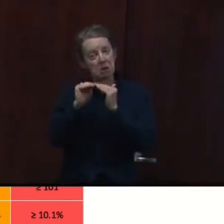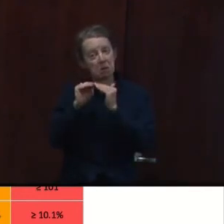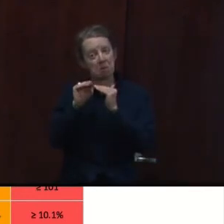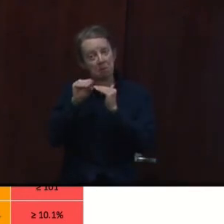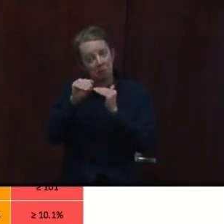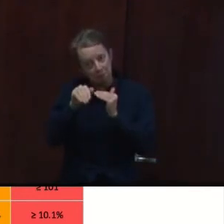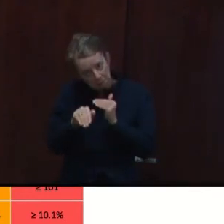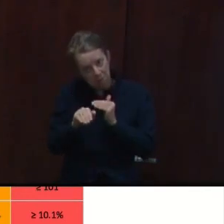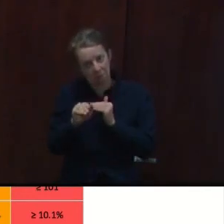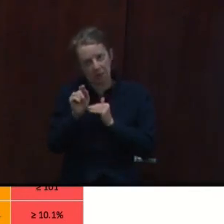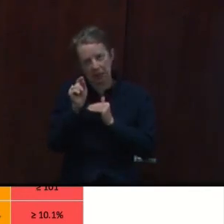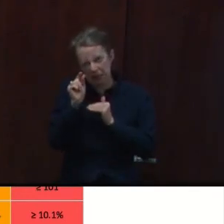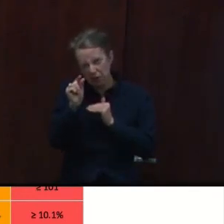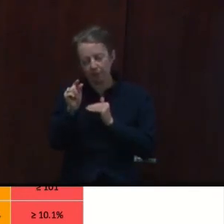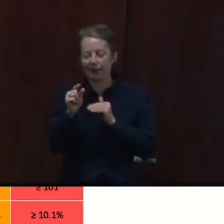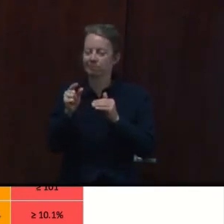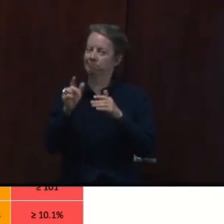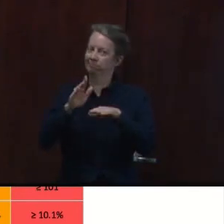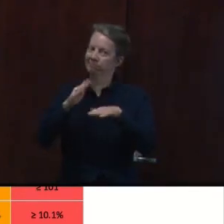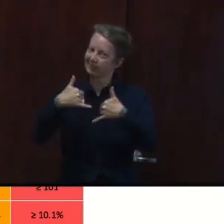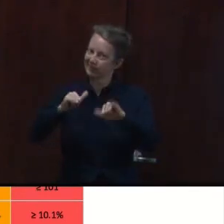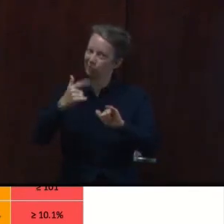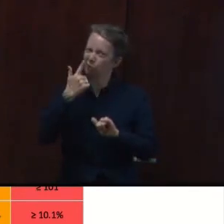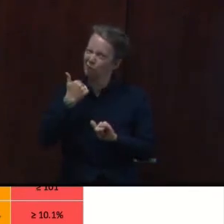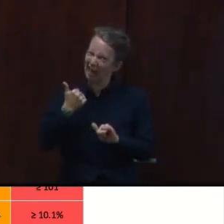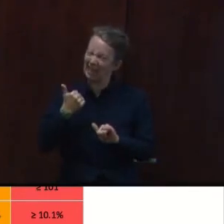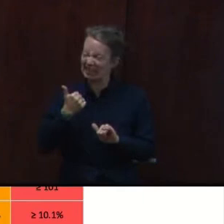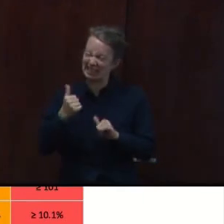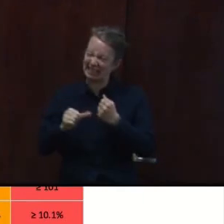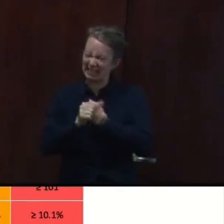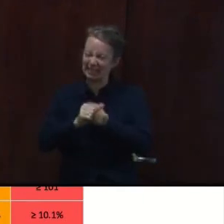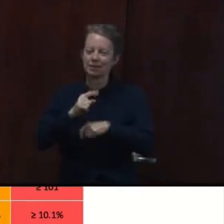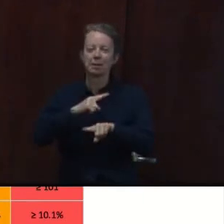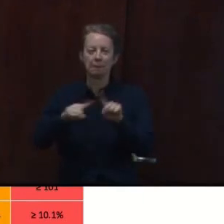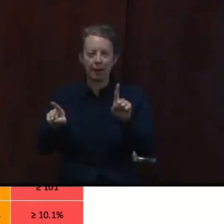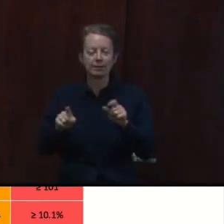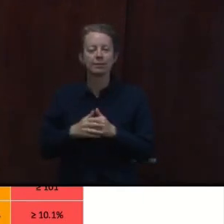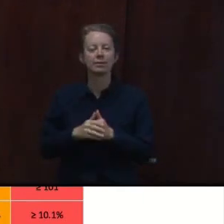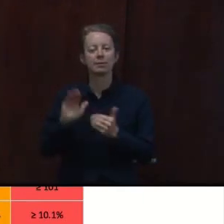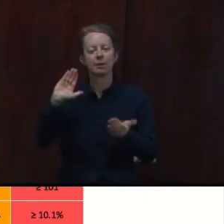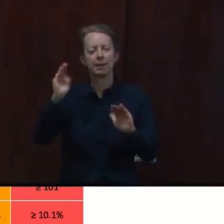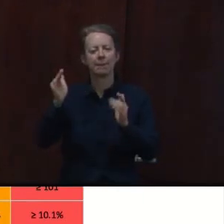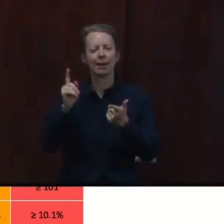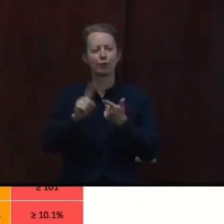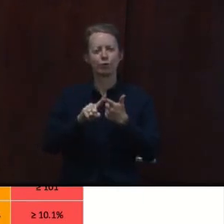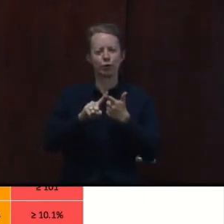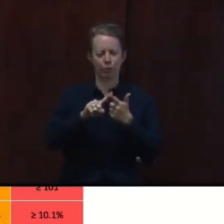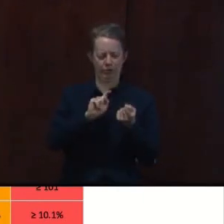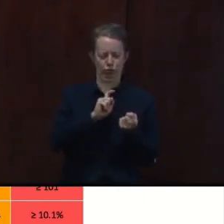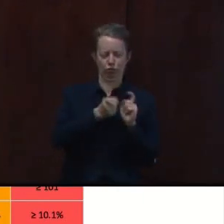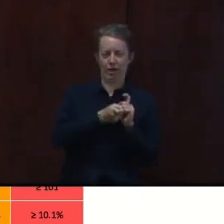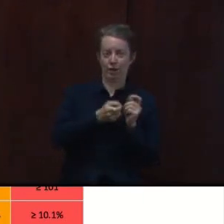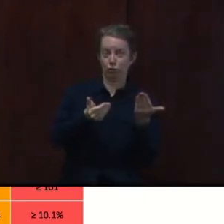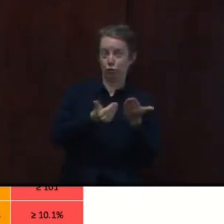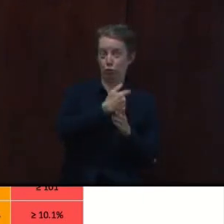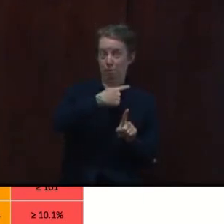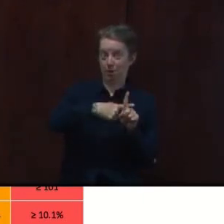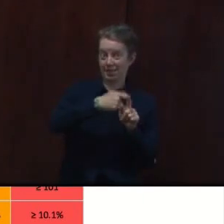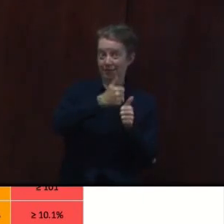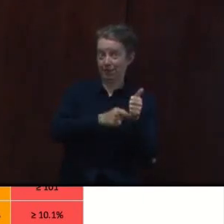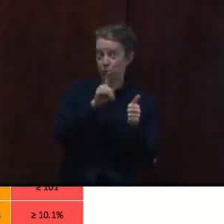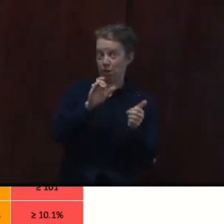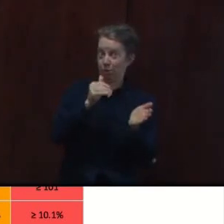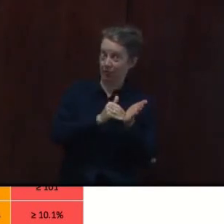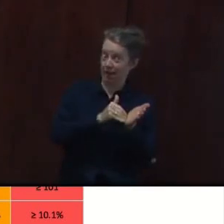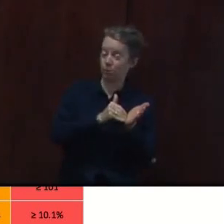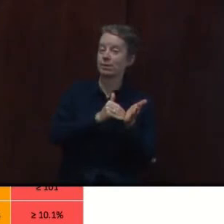indicator, still in the red, but when we look at the derived indicator from change in new cases per 100,000